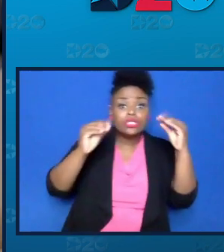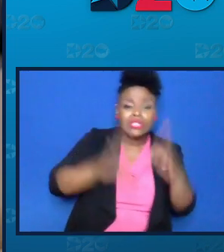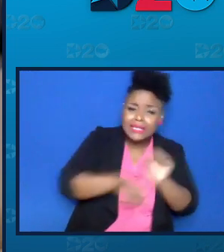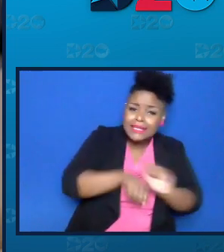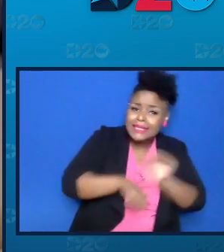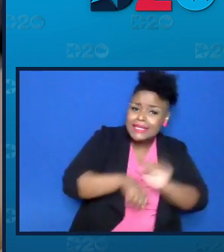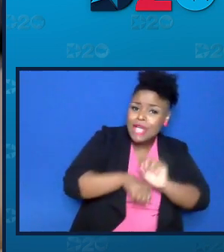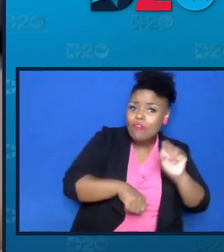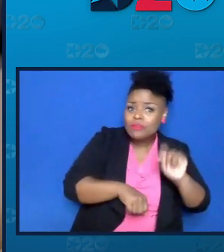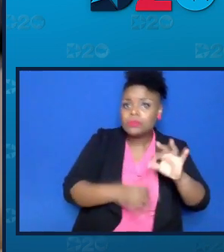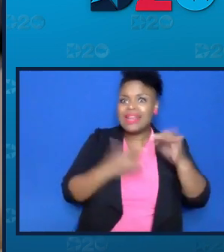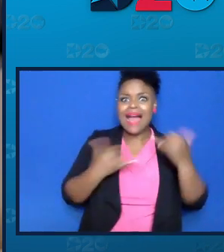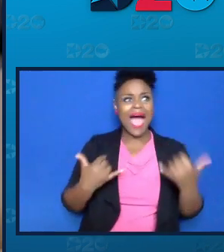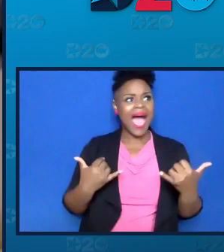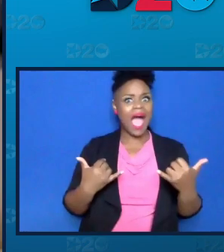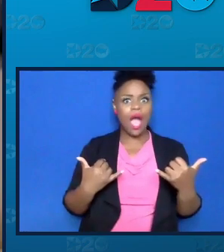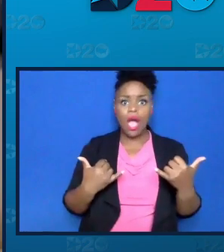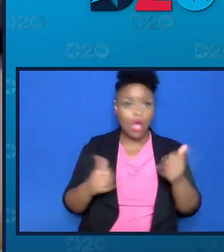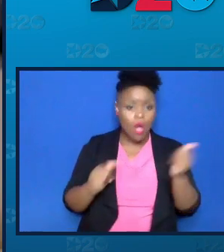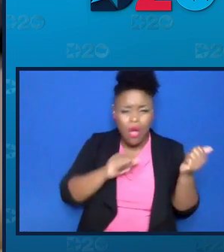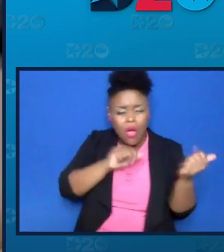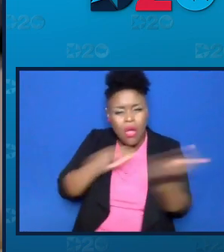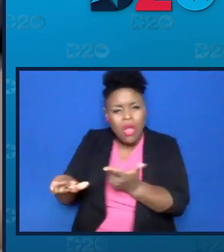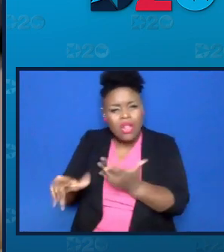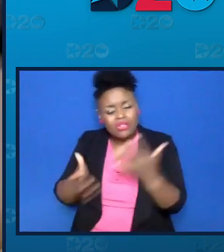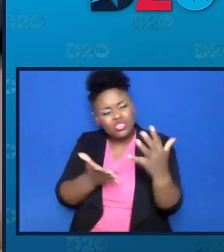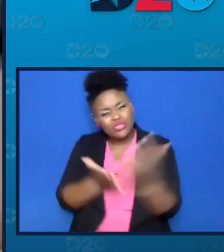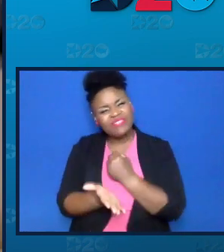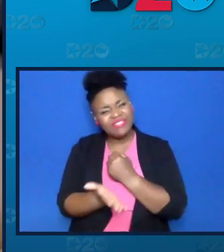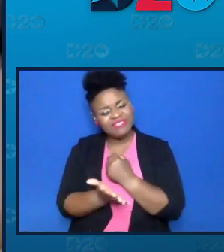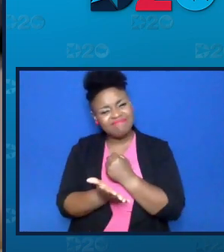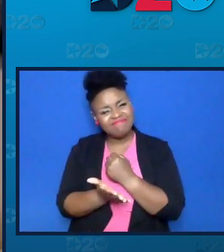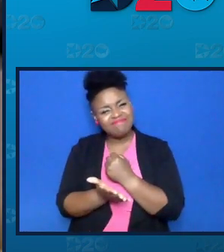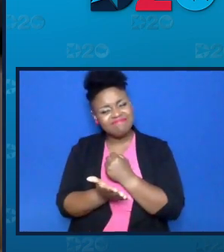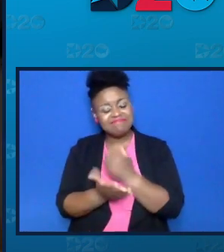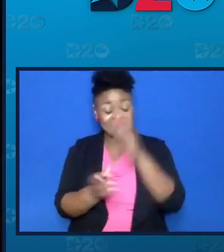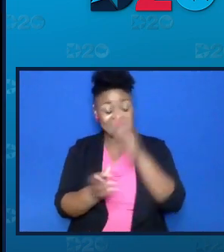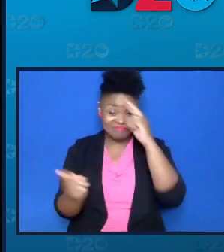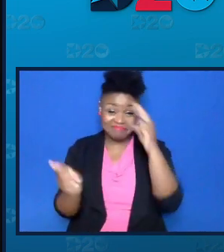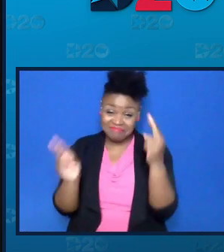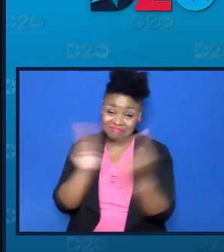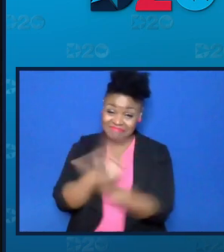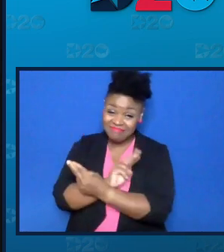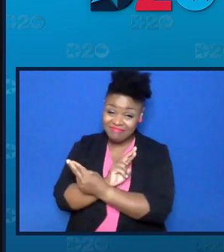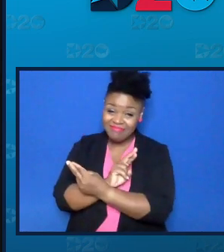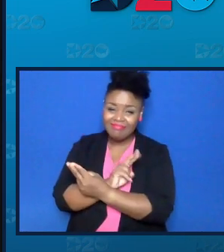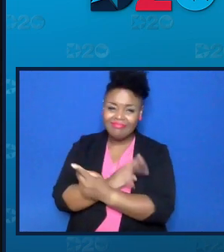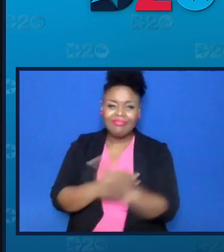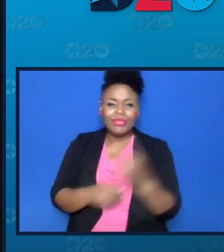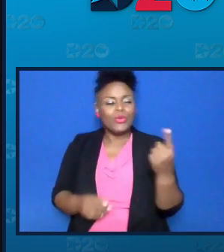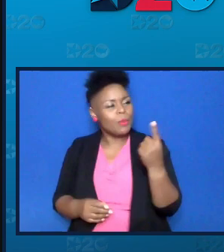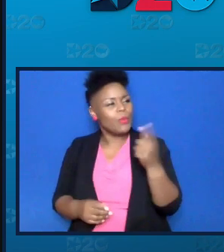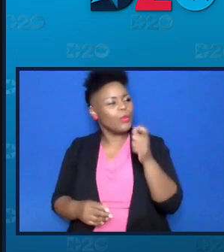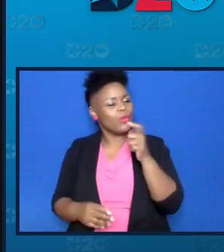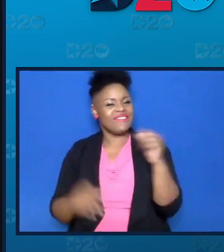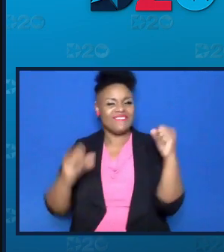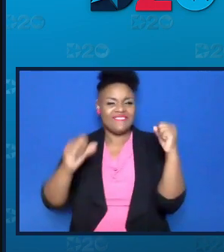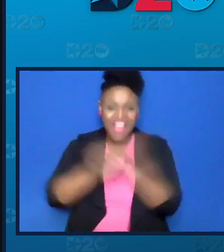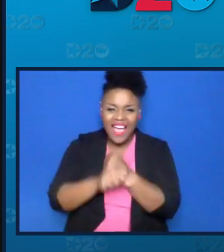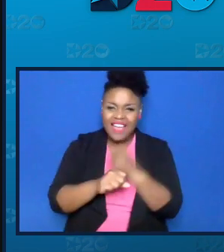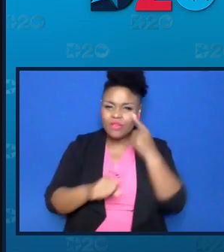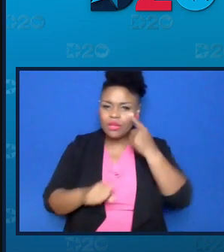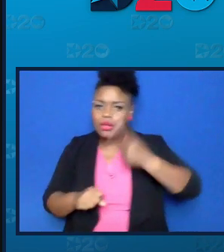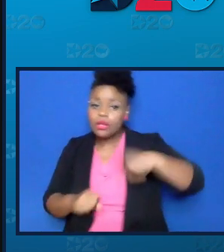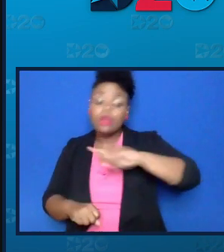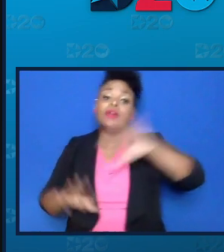who knows the dignity of work, who sees them, respects them, fights for them. We need a president who brings people of all